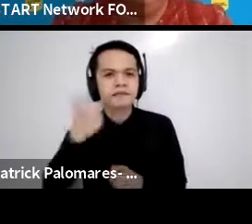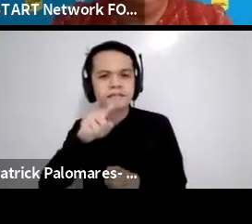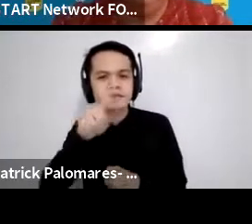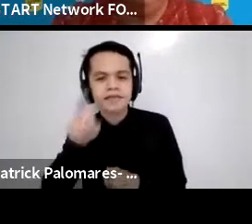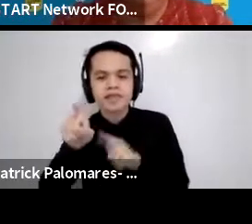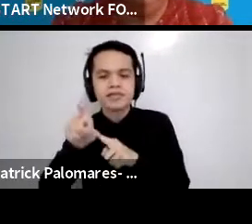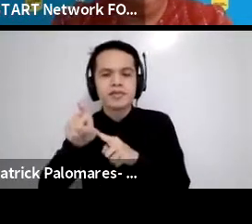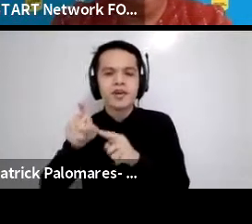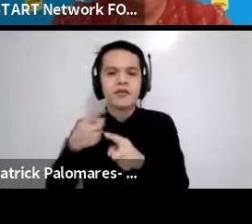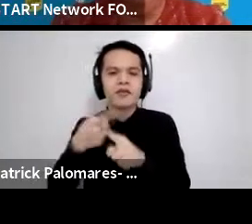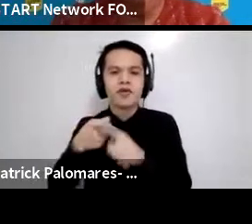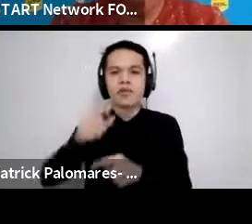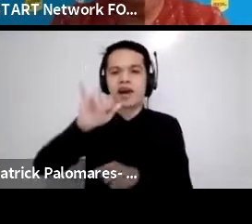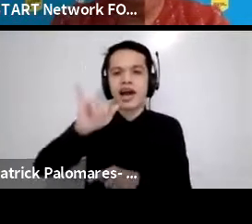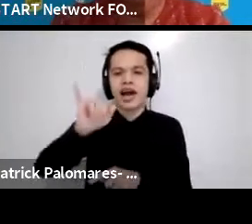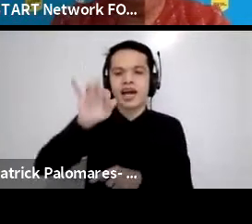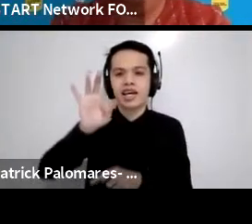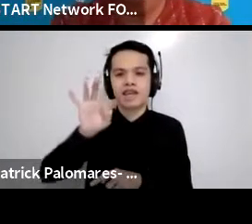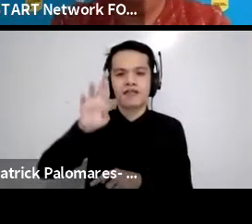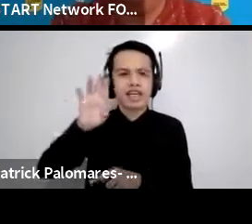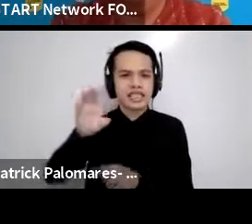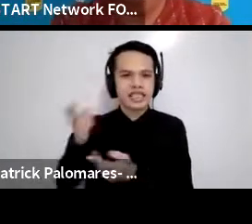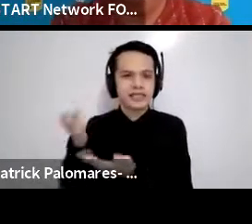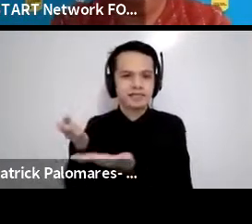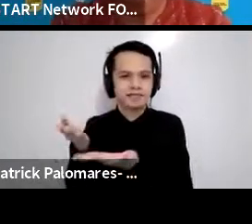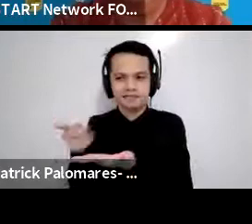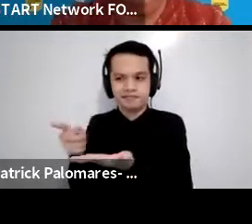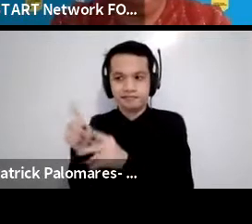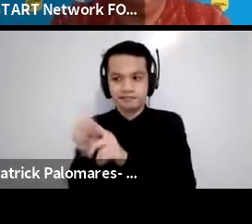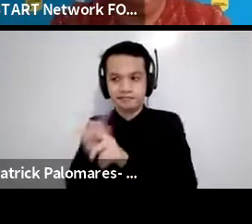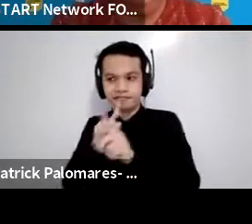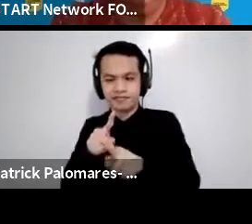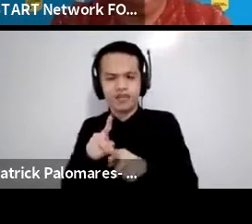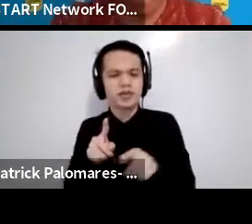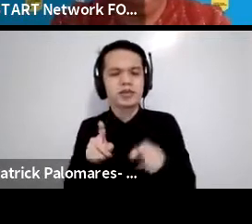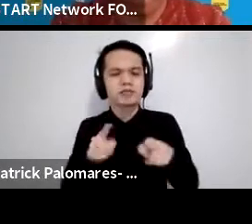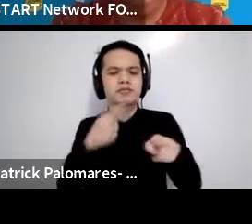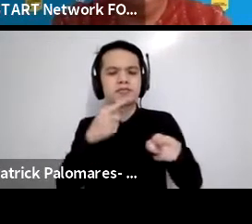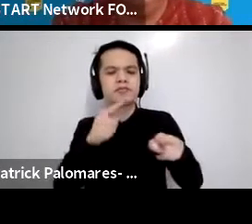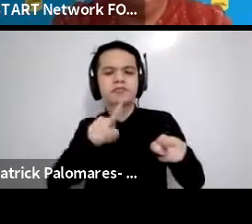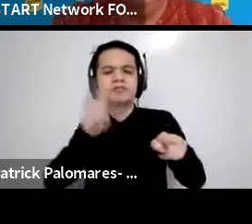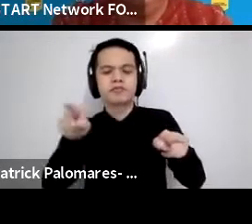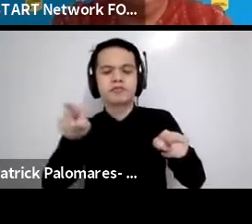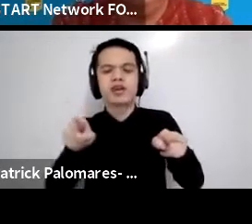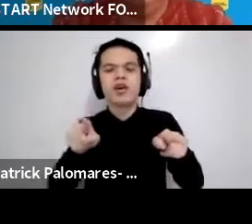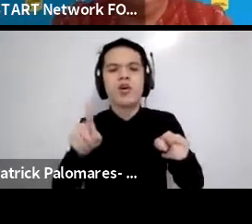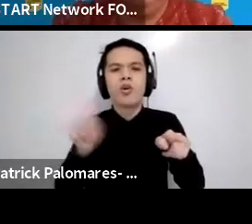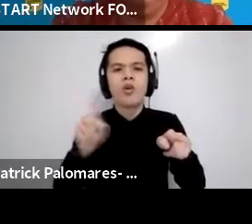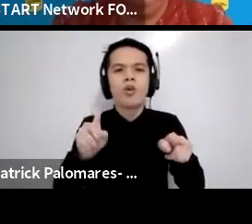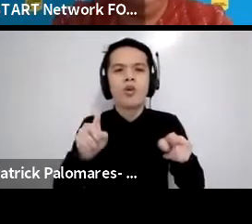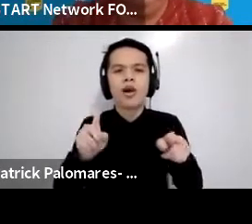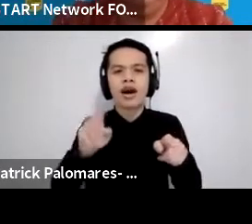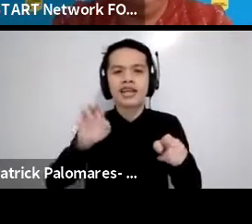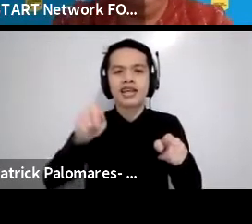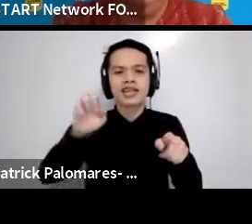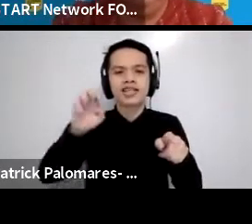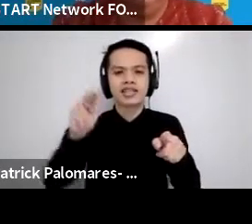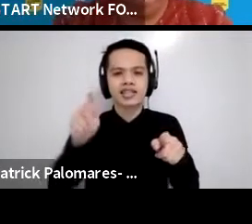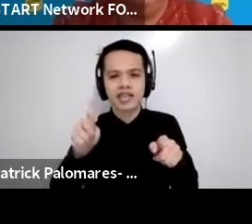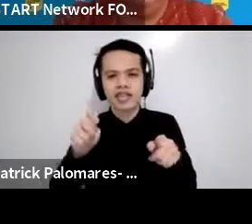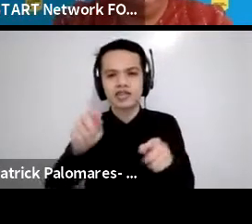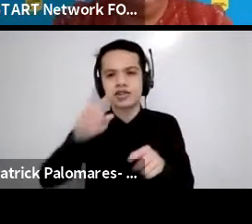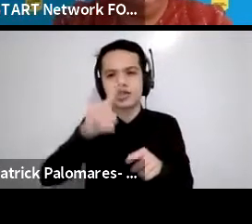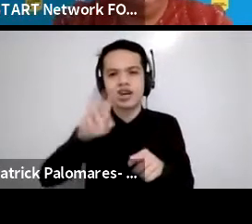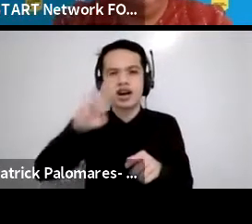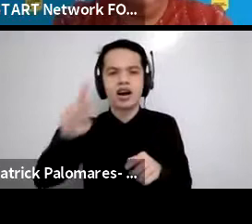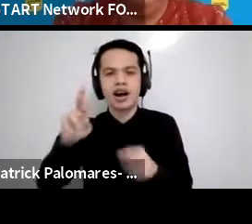This is addressed to the IFRC. To what extent does climate change affect DRR in health,